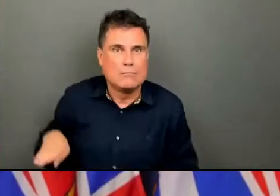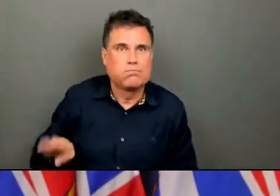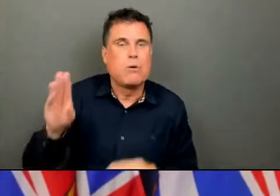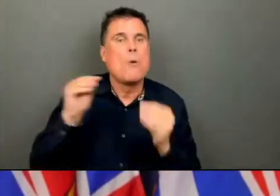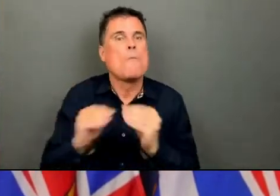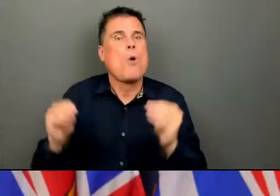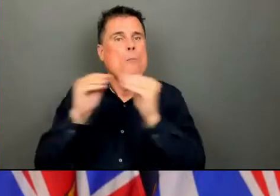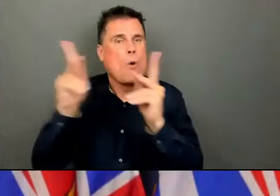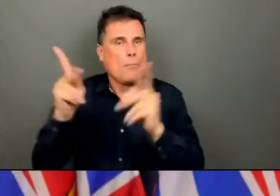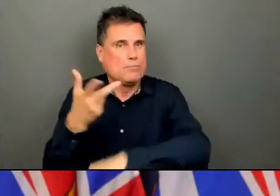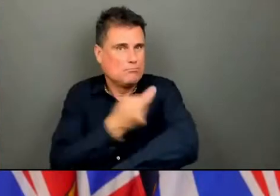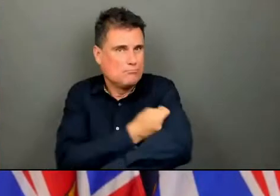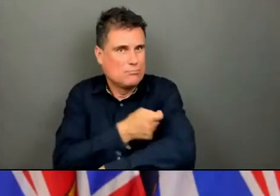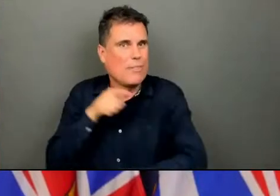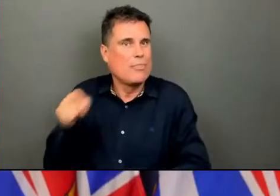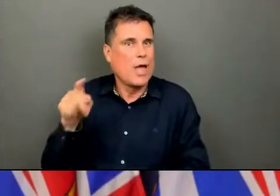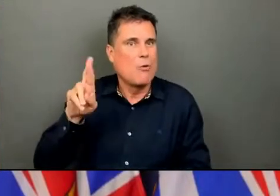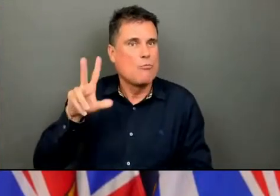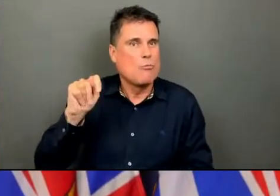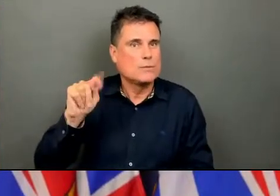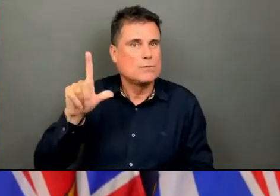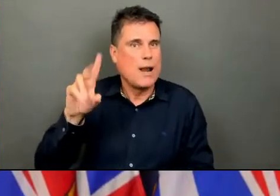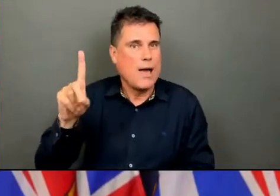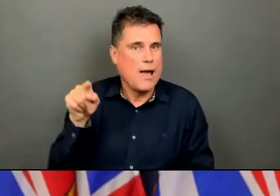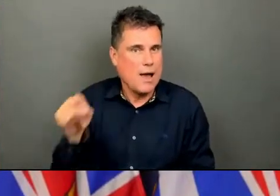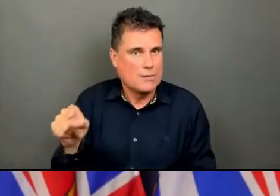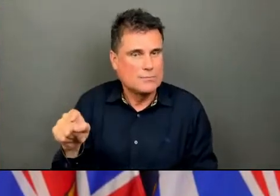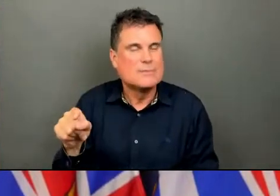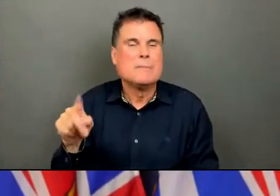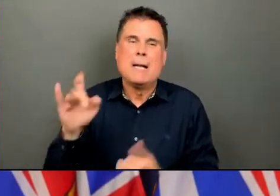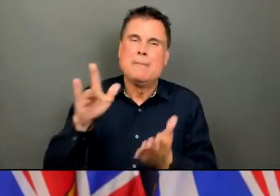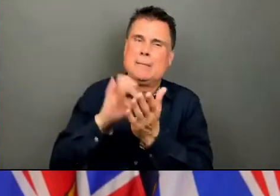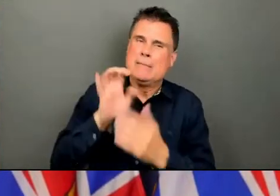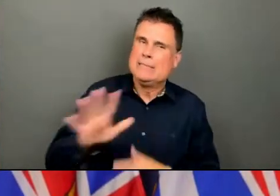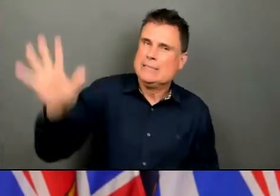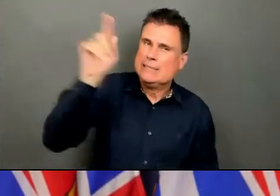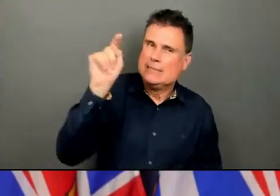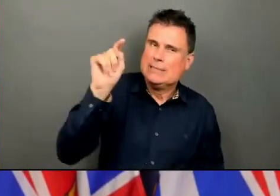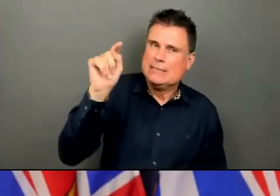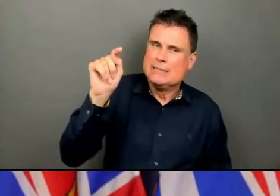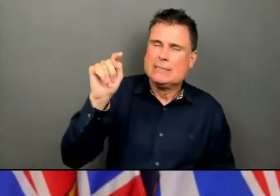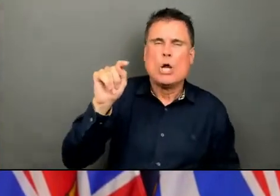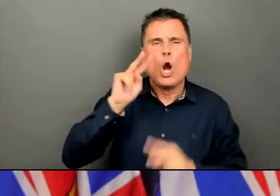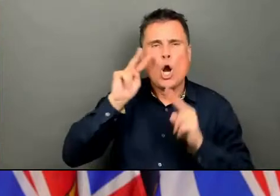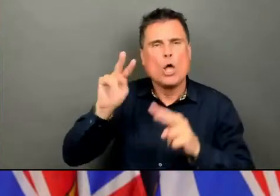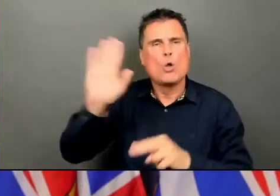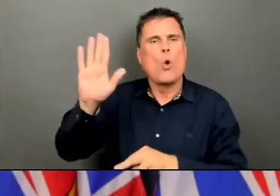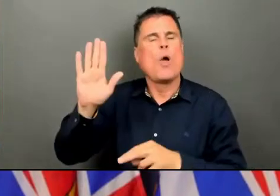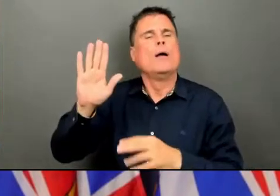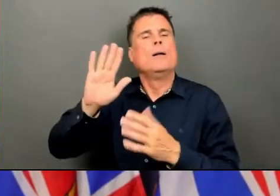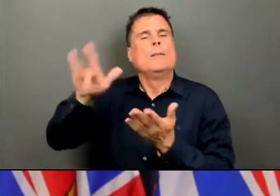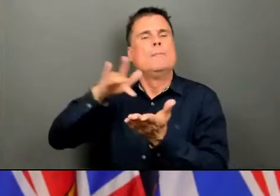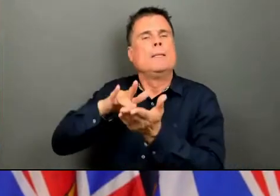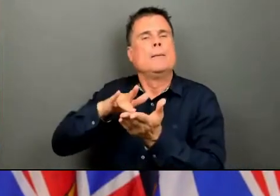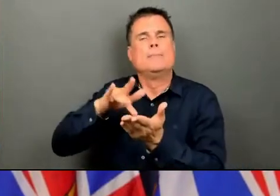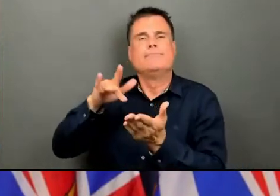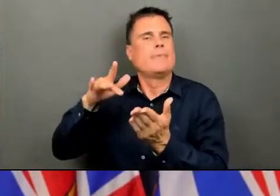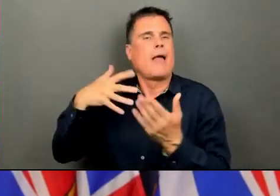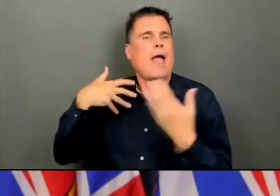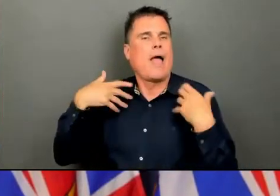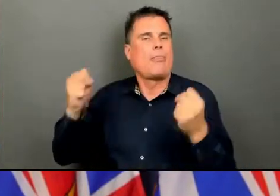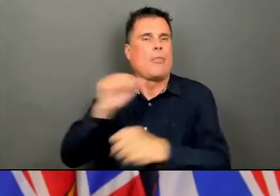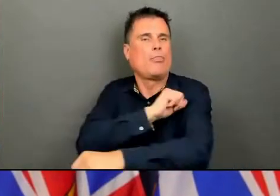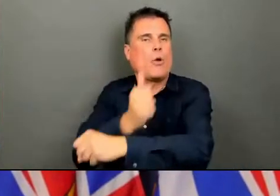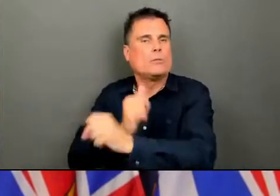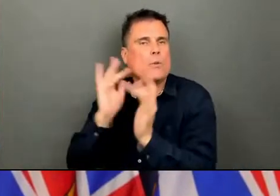but I really encourage people in the interior to go to the Interior Health website. That the it is absolutely